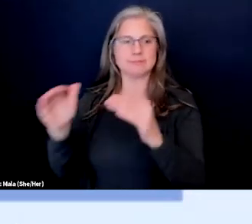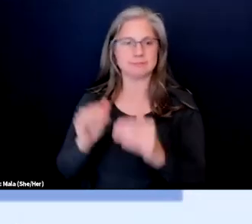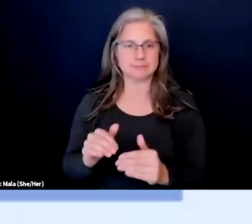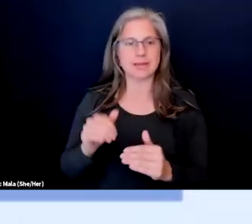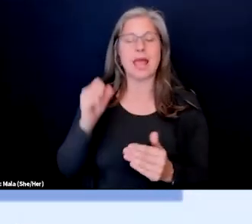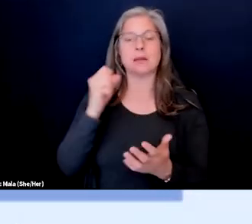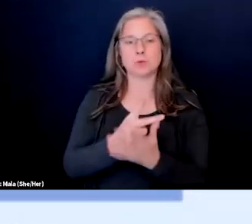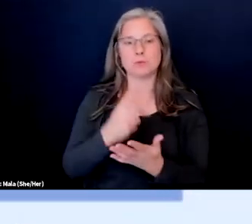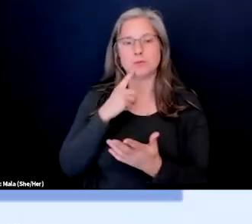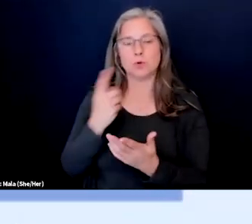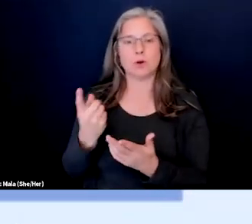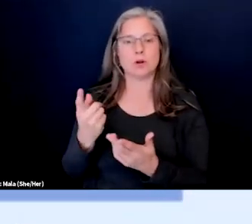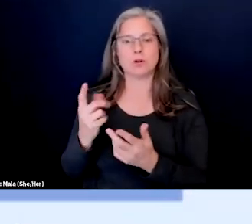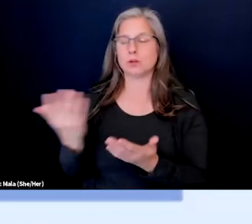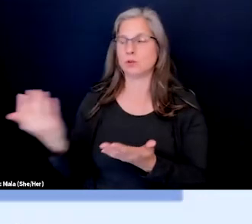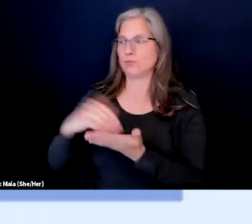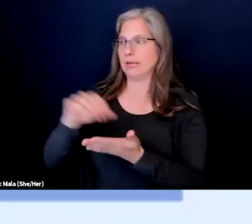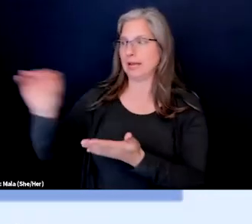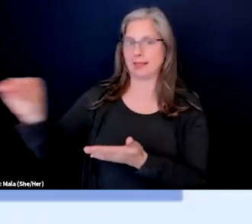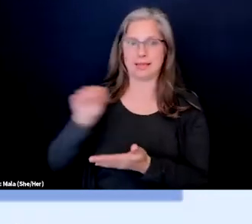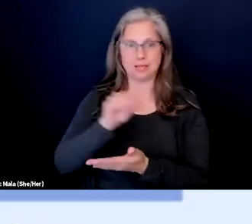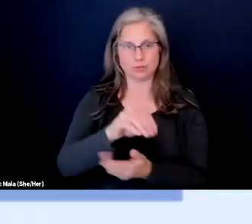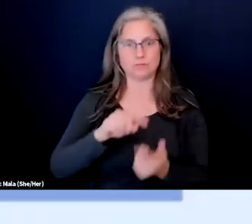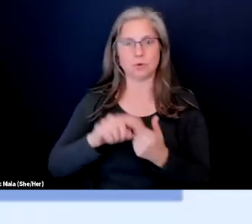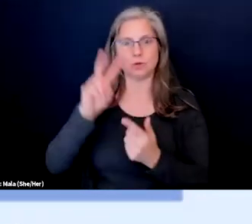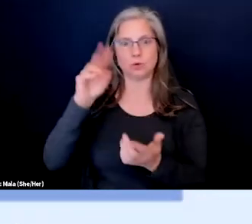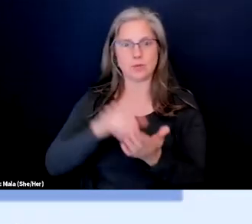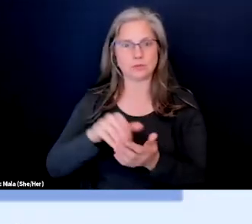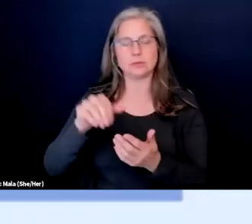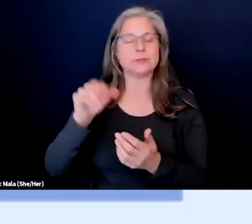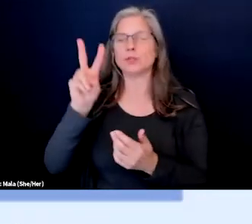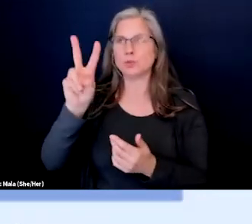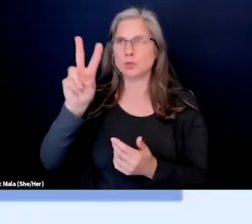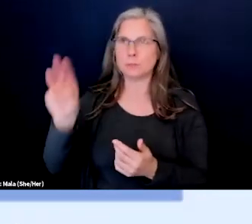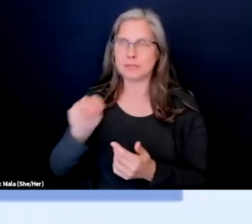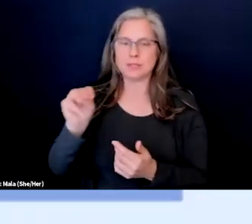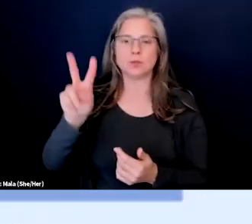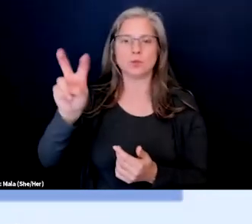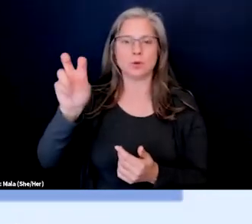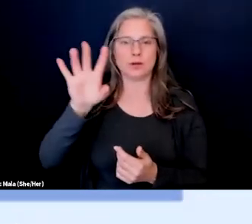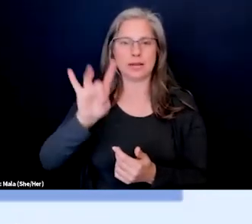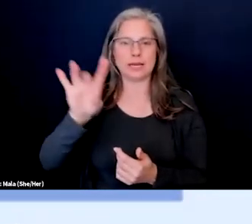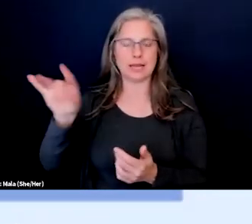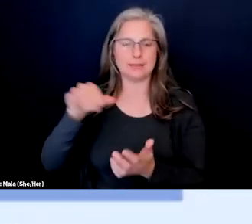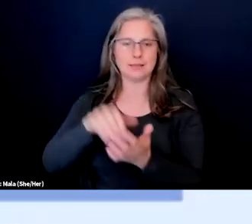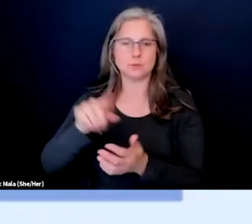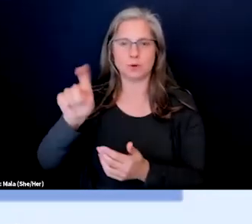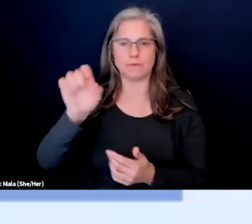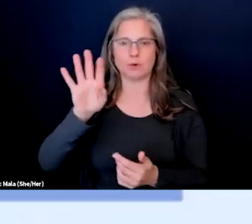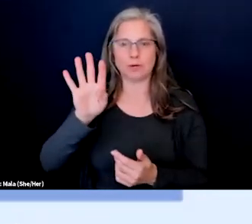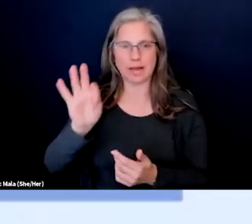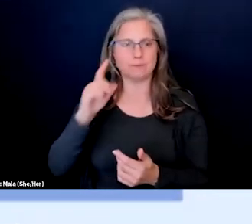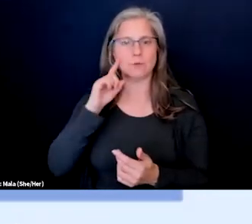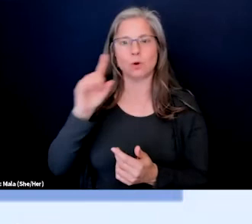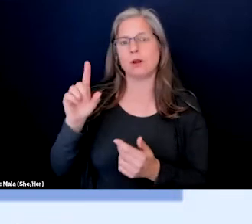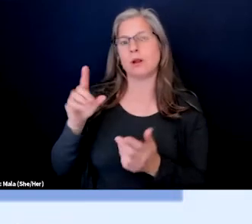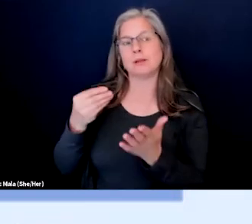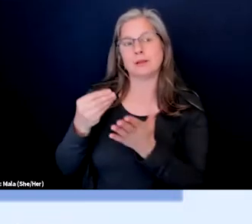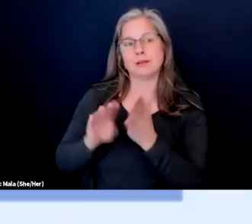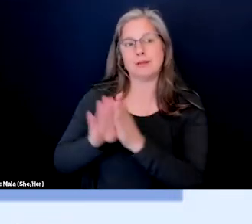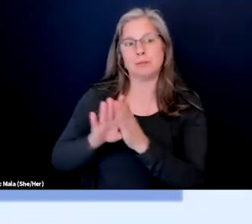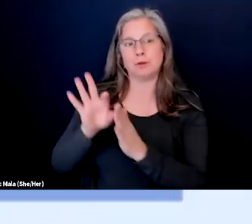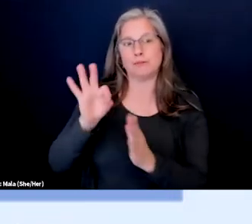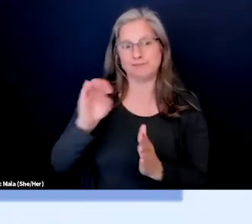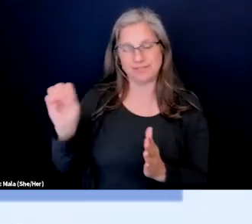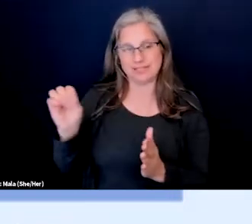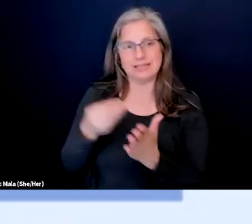$2,288,149 from developer fees to cover the budget shortfall. And then we're also asking the board to approve commencement of construction. And with that, I'm